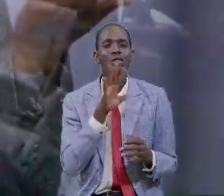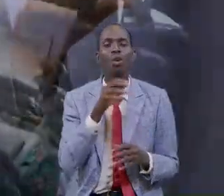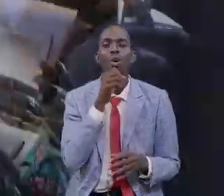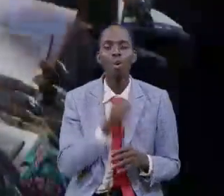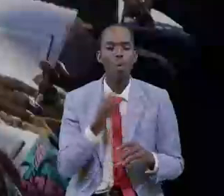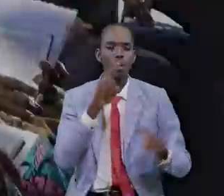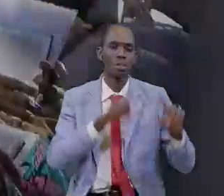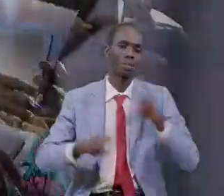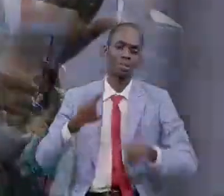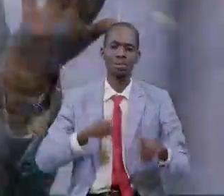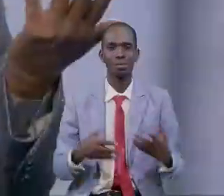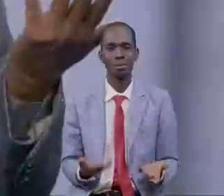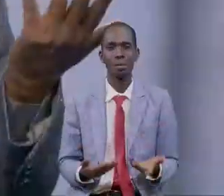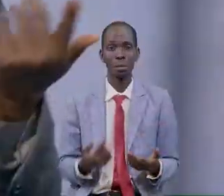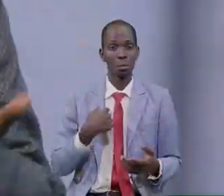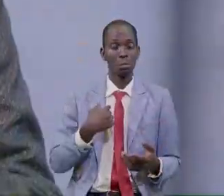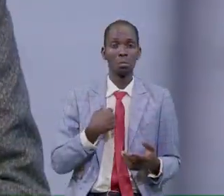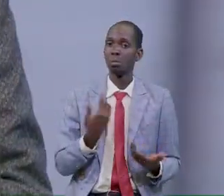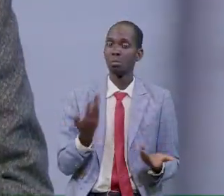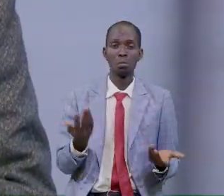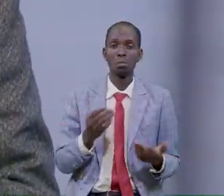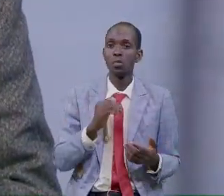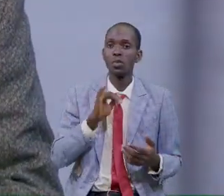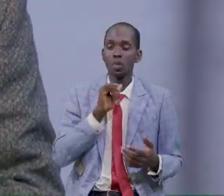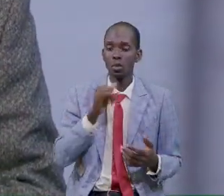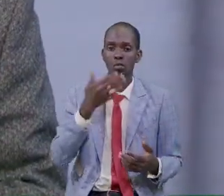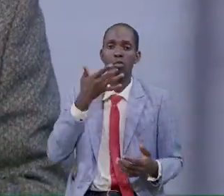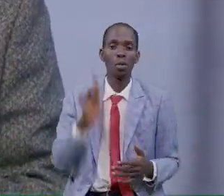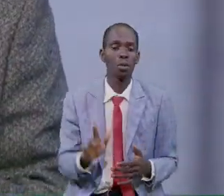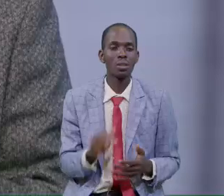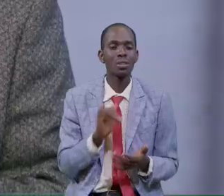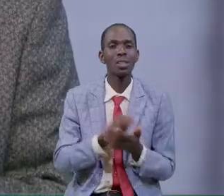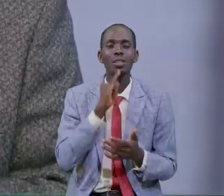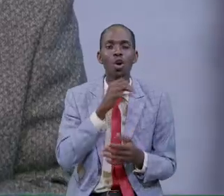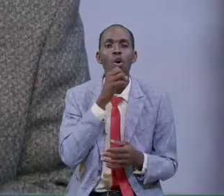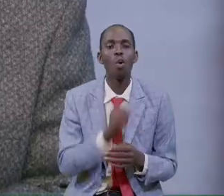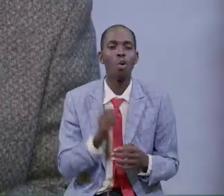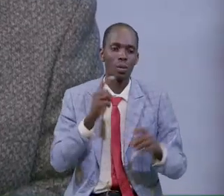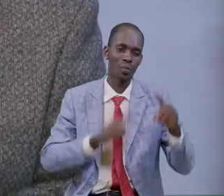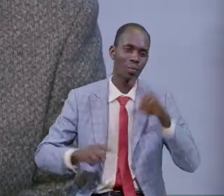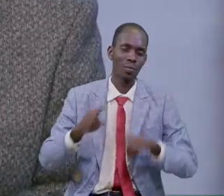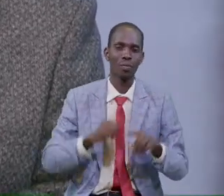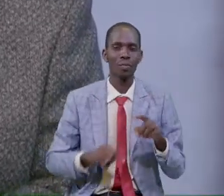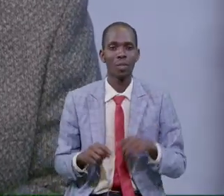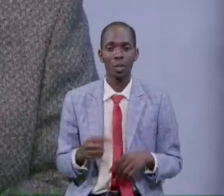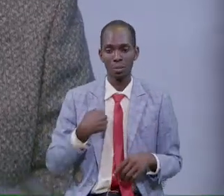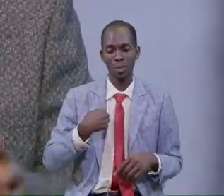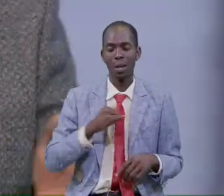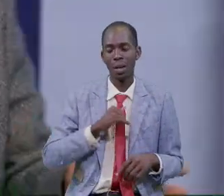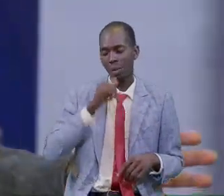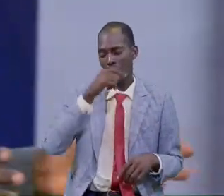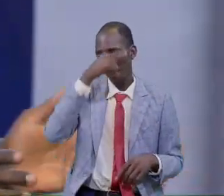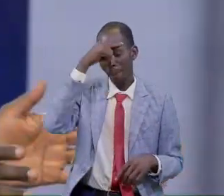tongue. I am unfortunate. That's the old tongue. I'm a black man.